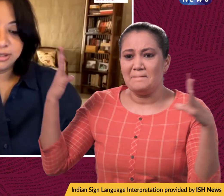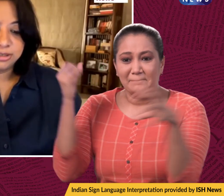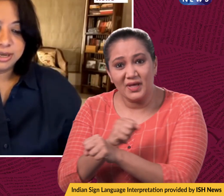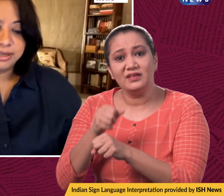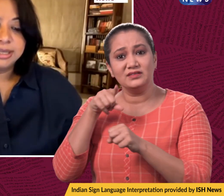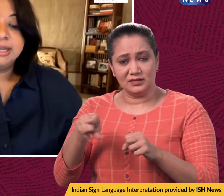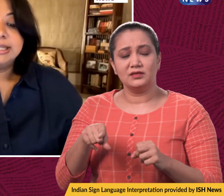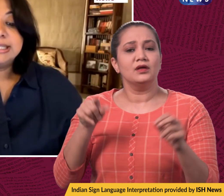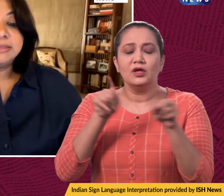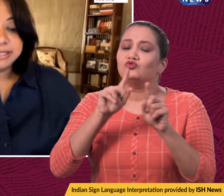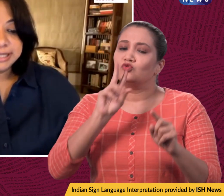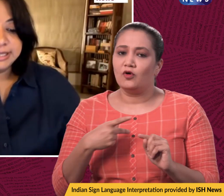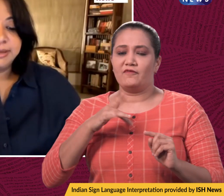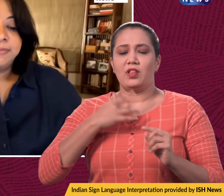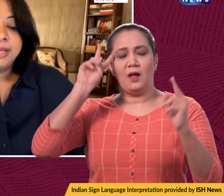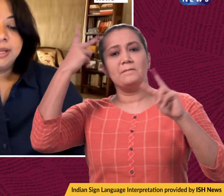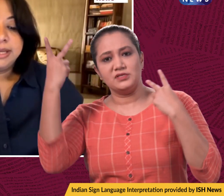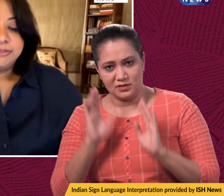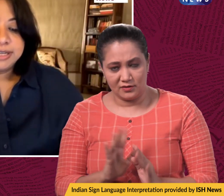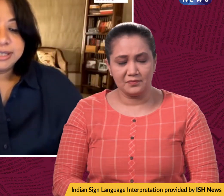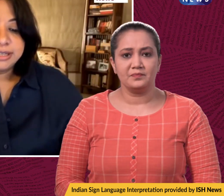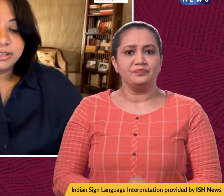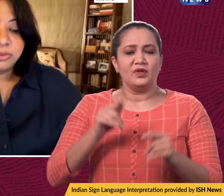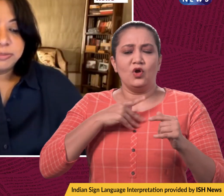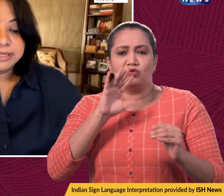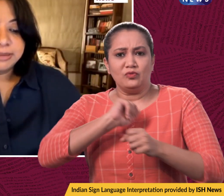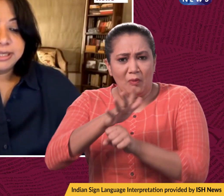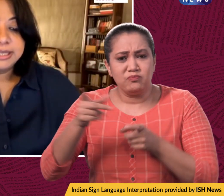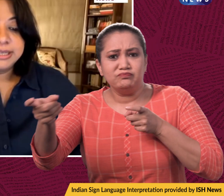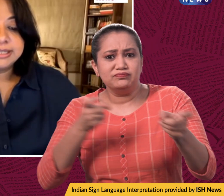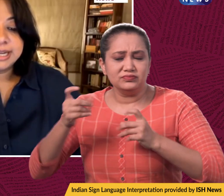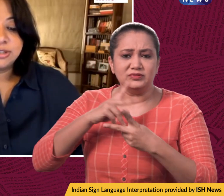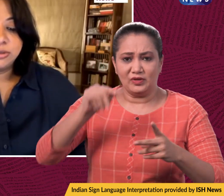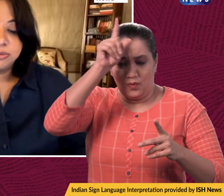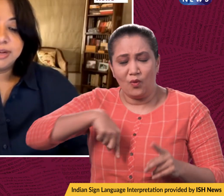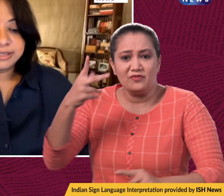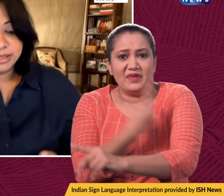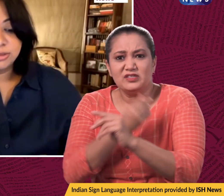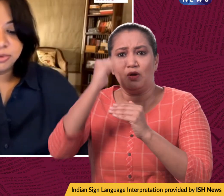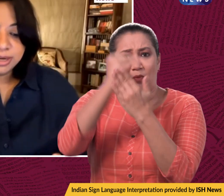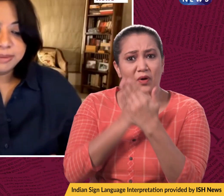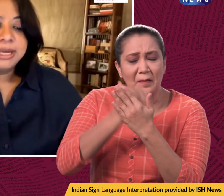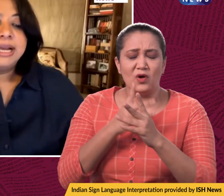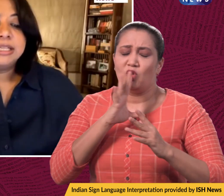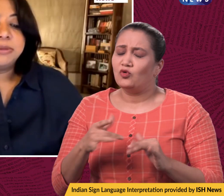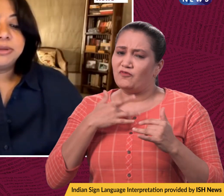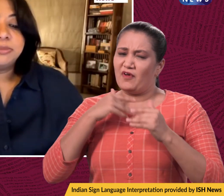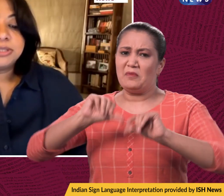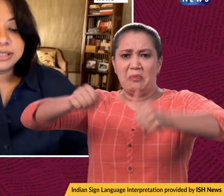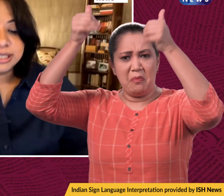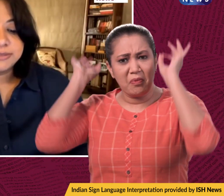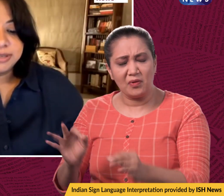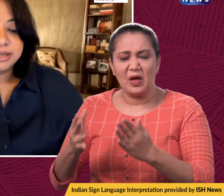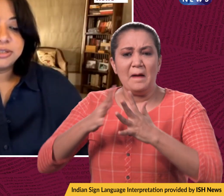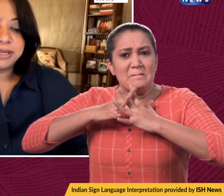its vaccination target. This is misleading. In the fight against the global pandemic, India's national COVID vaccination program has been one of the